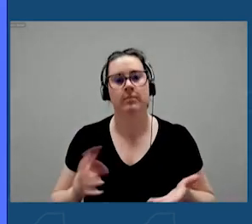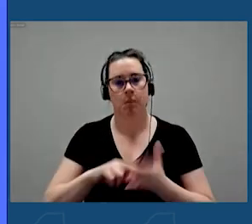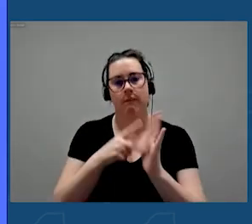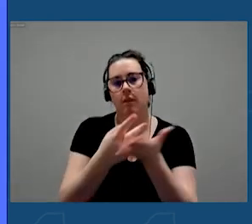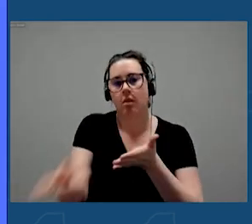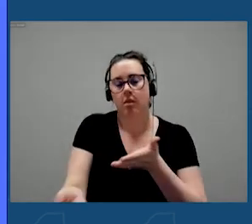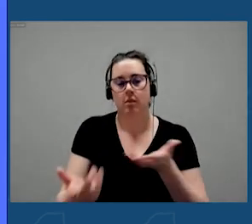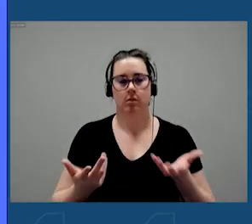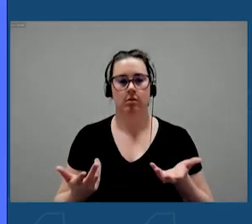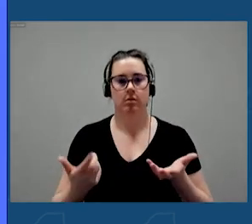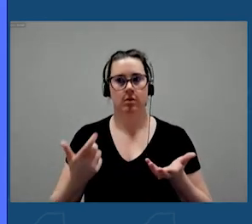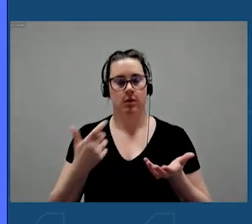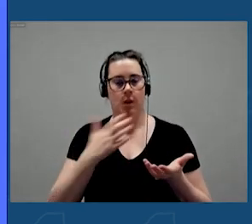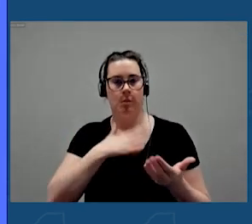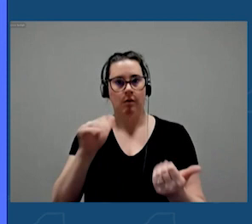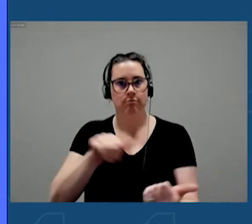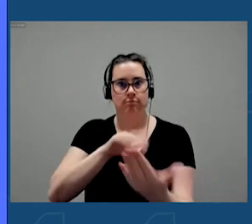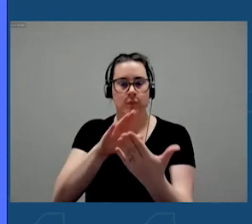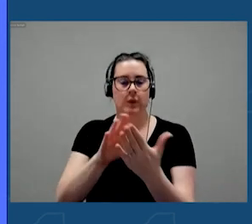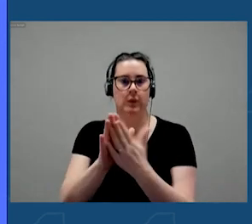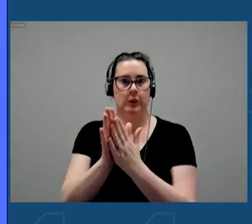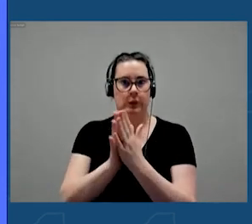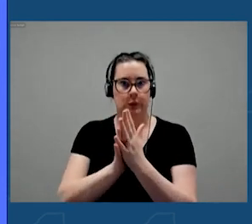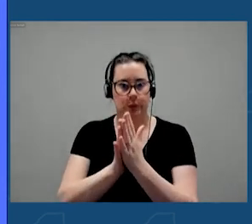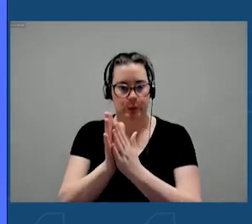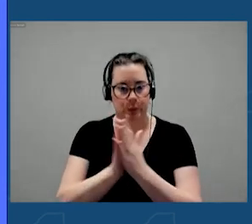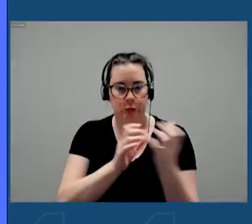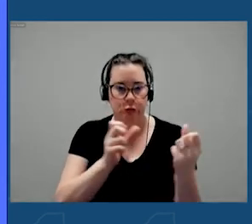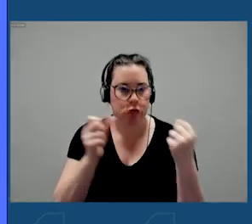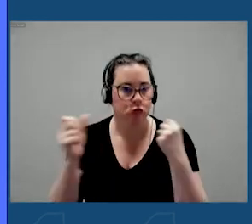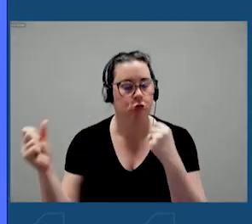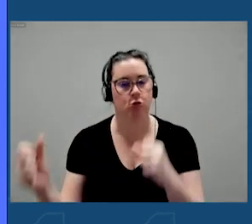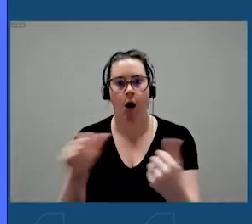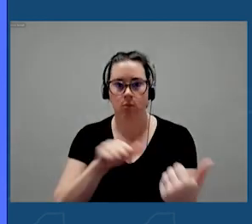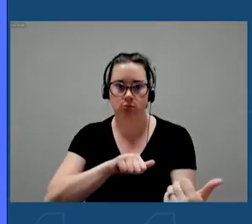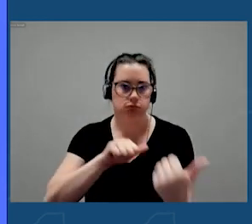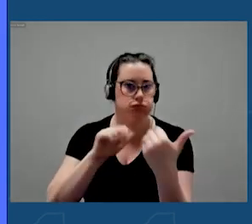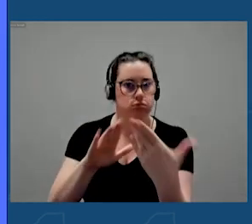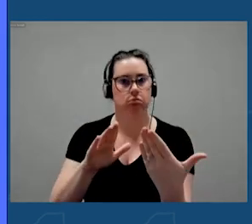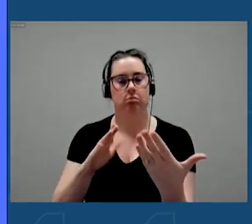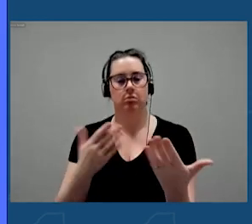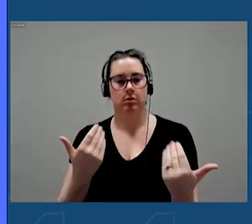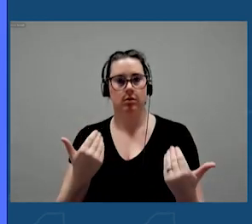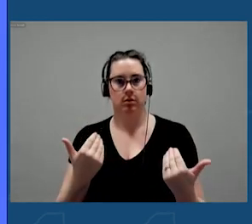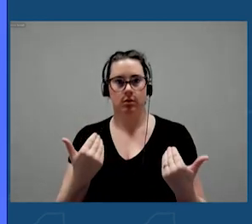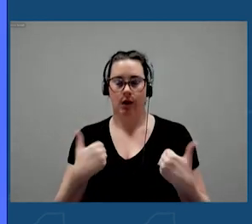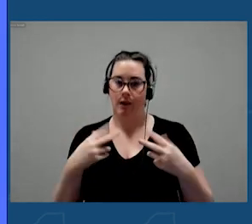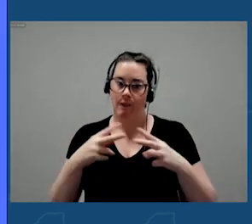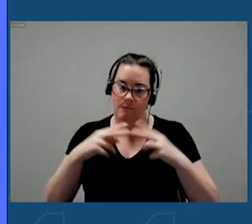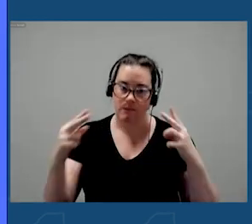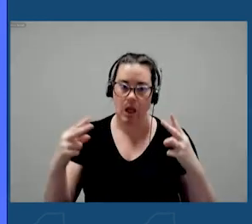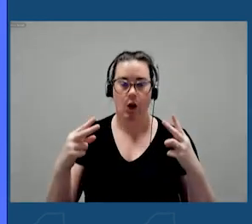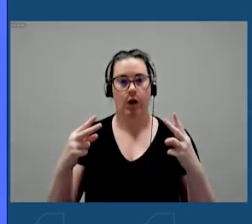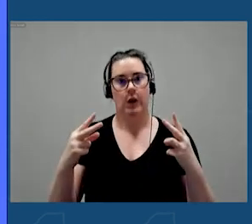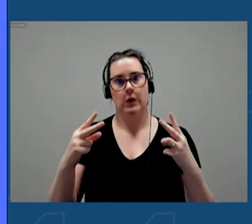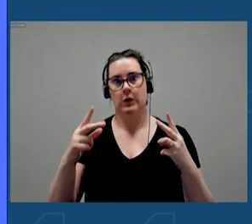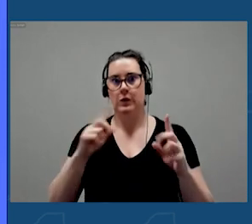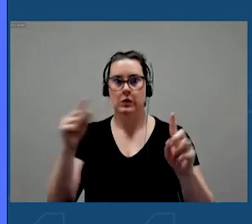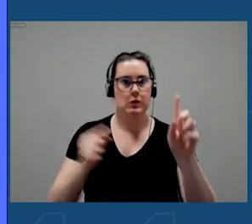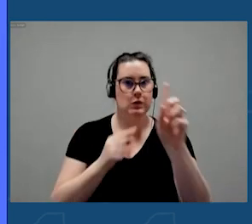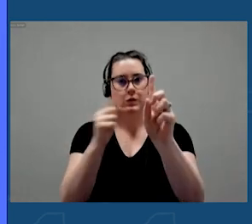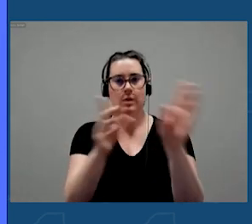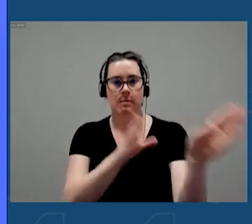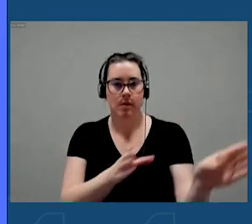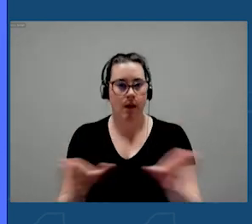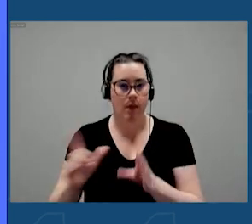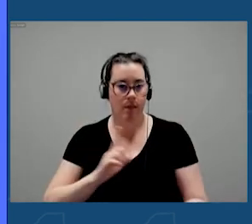I'm approaching this with an aggressive style, put out a very ambitious plan in our legislature, and the federal government is